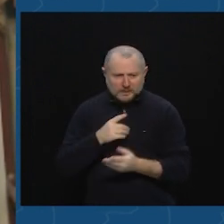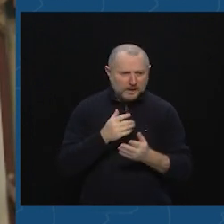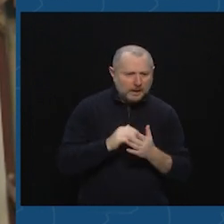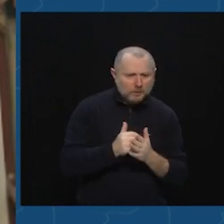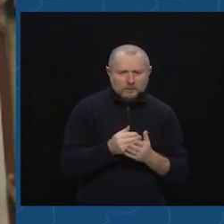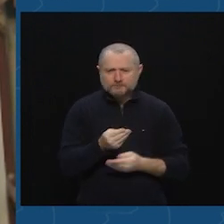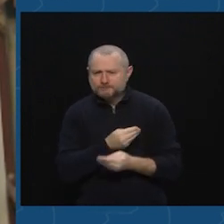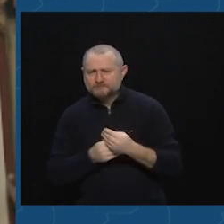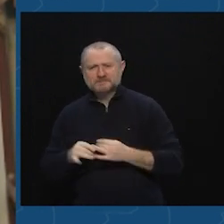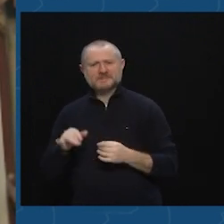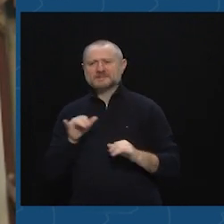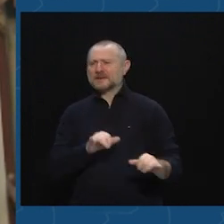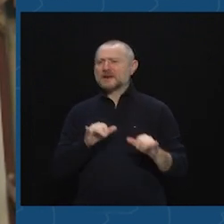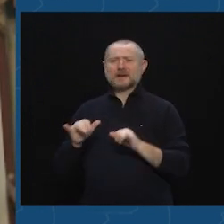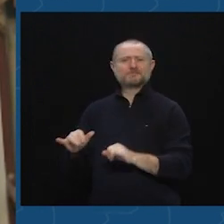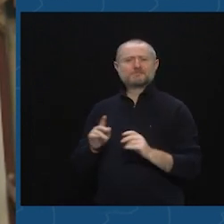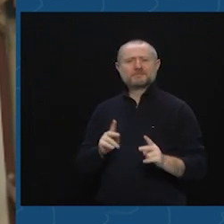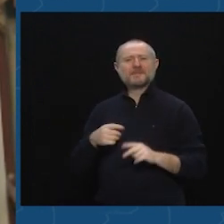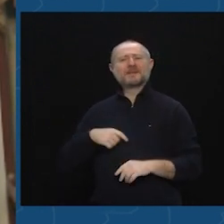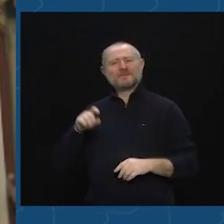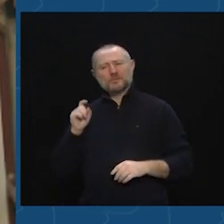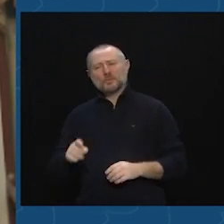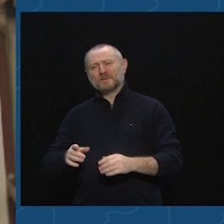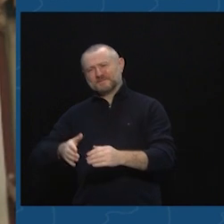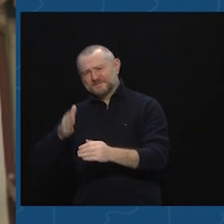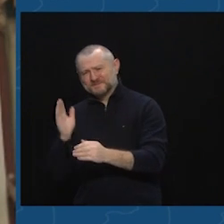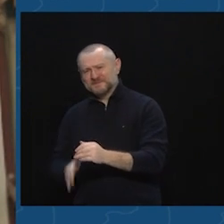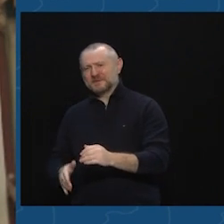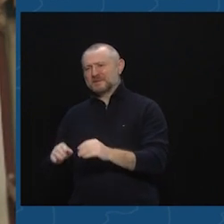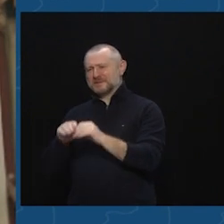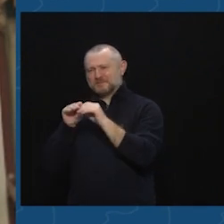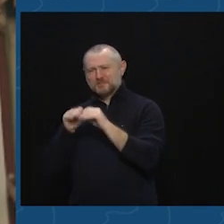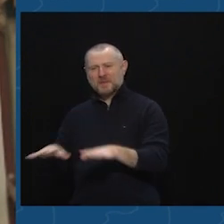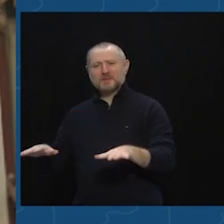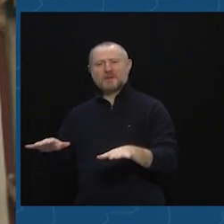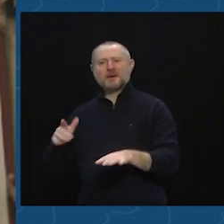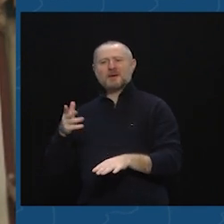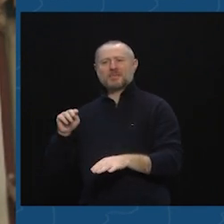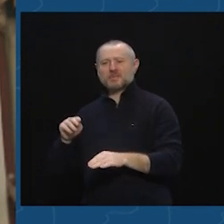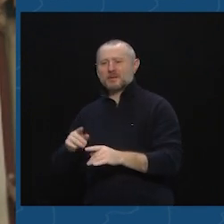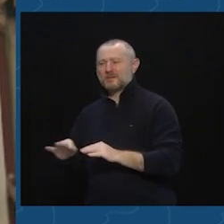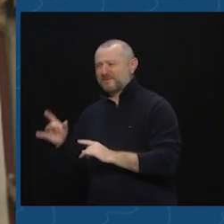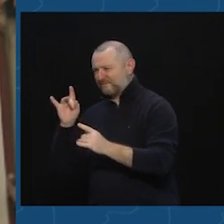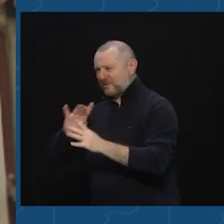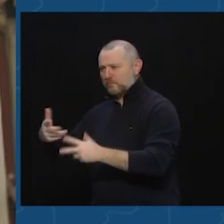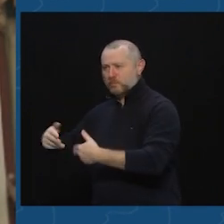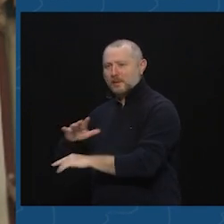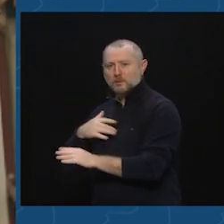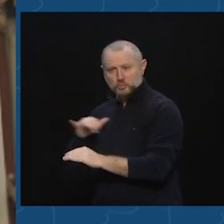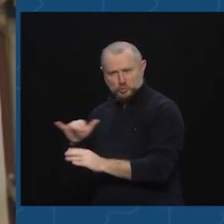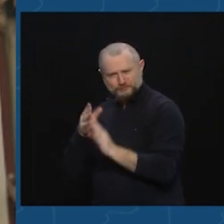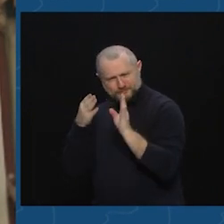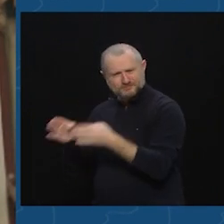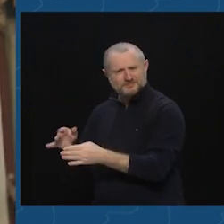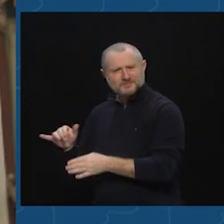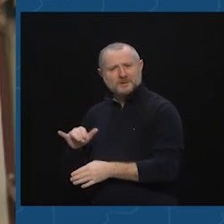the pandemic of gun violence. We must muster the strengths of our social